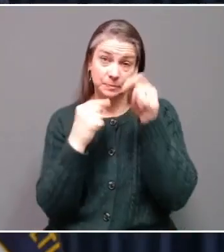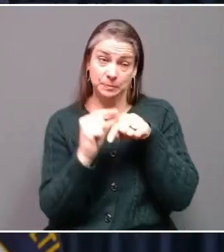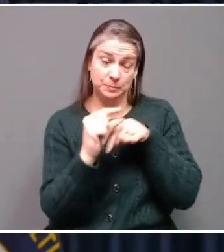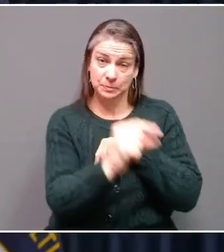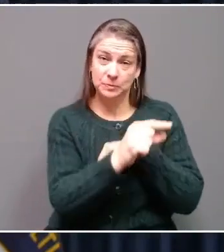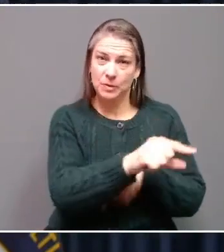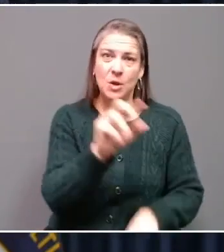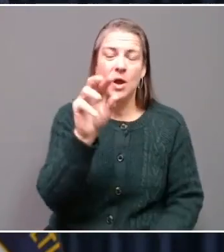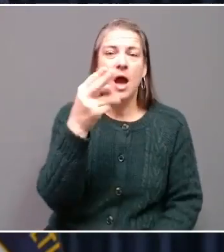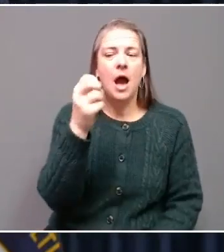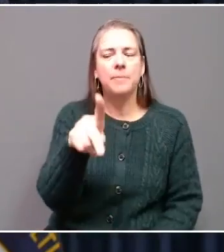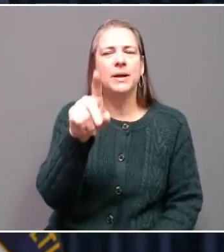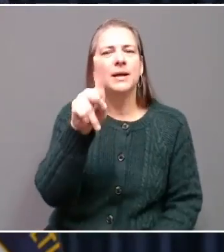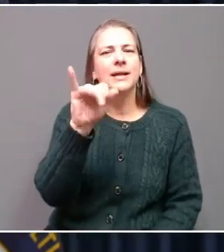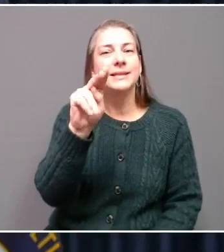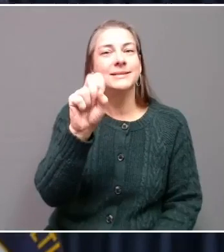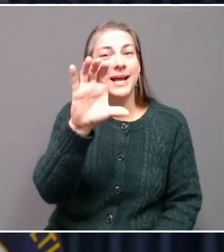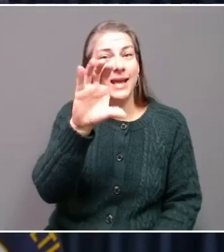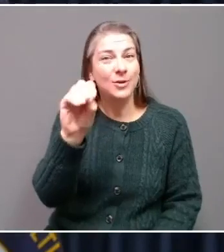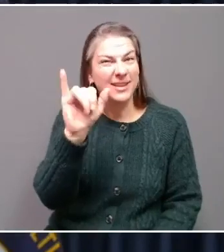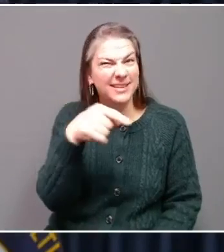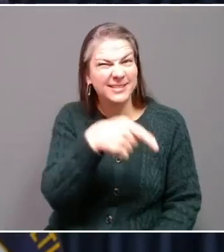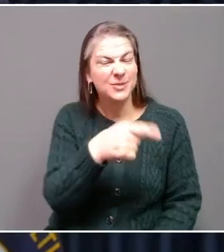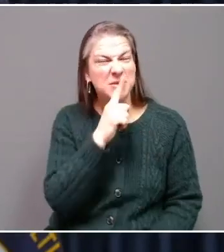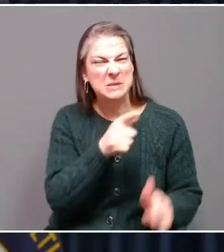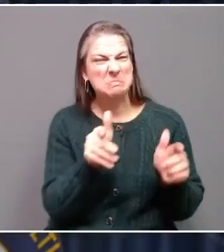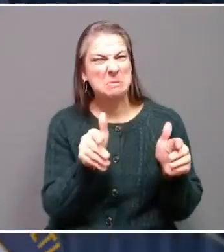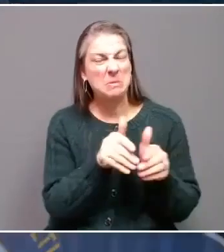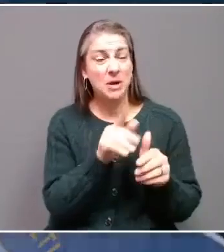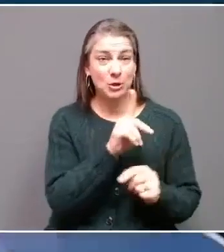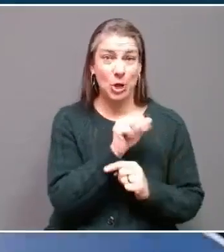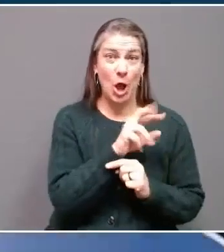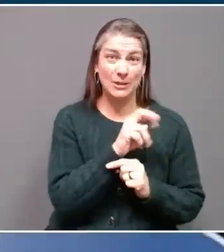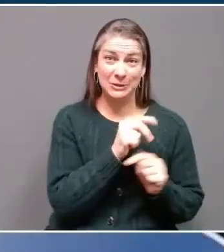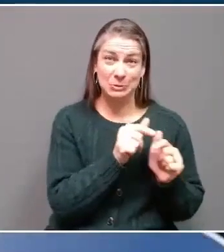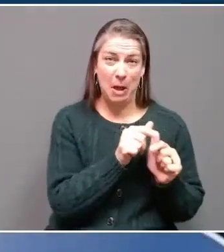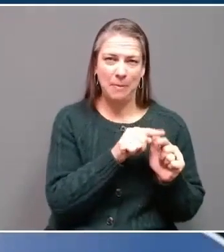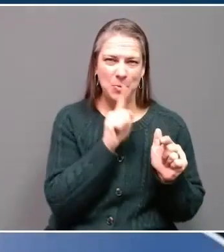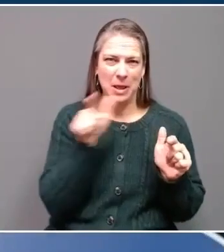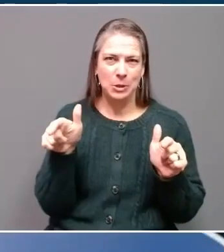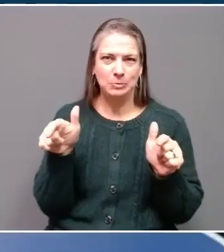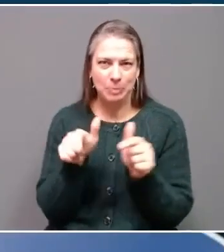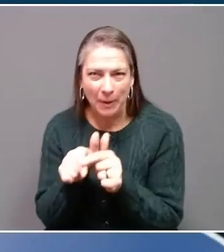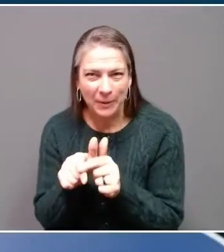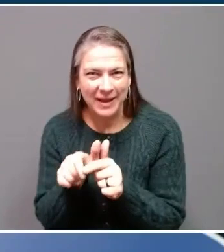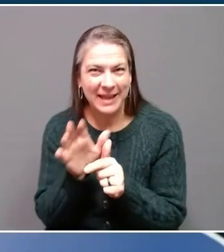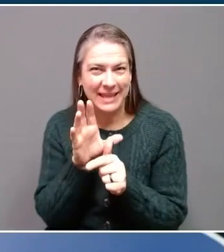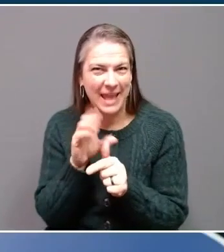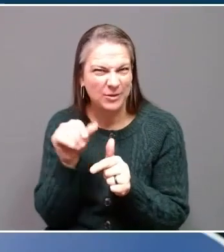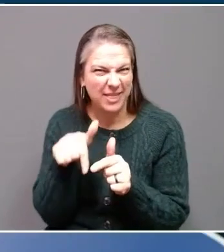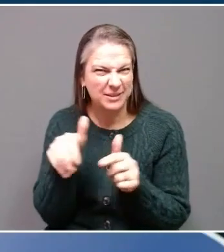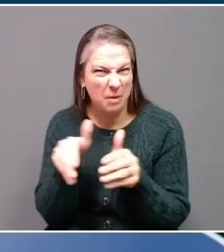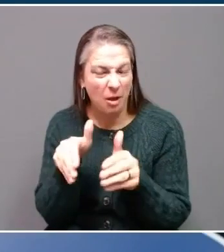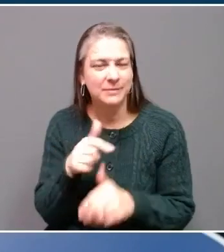in Hopkins County. It's actually a town a little bit smaller than Dawson. And there are a number of individuals, but I have two that